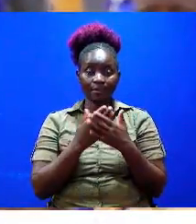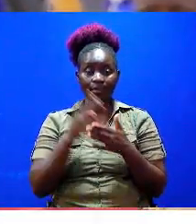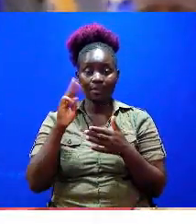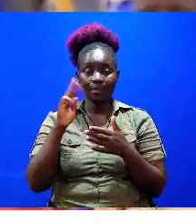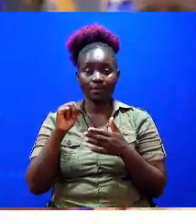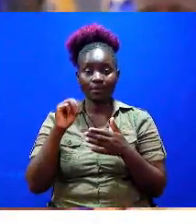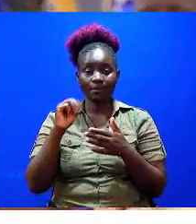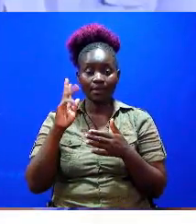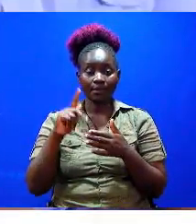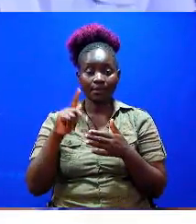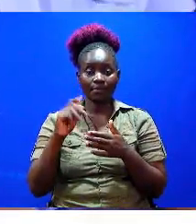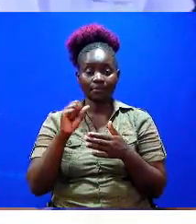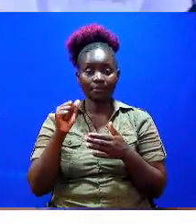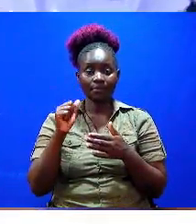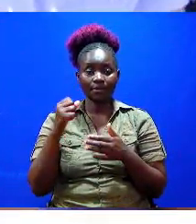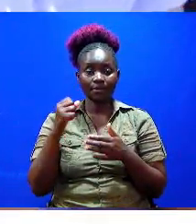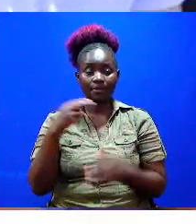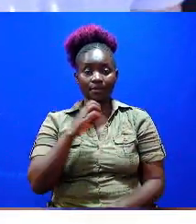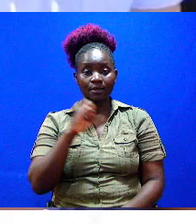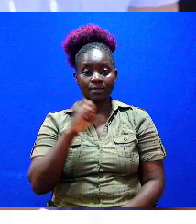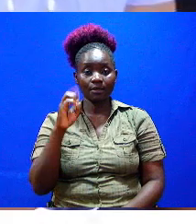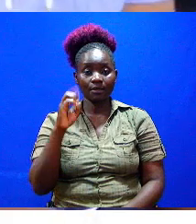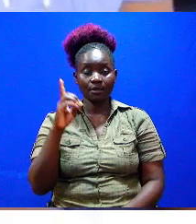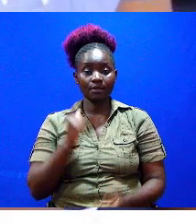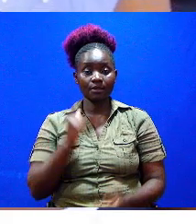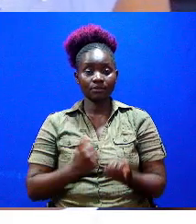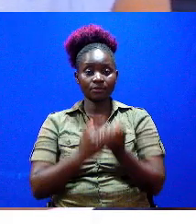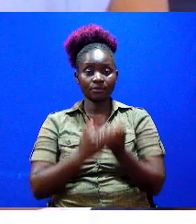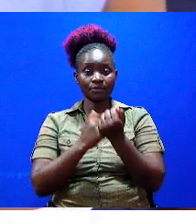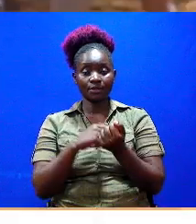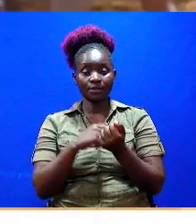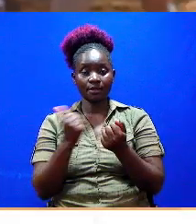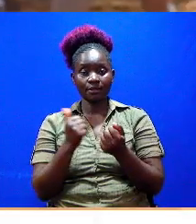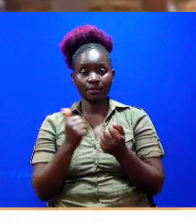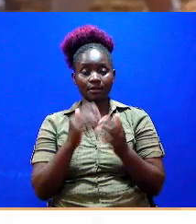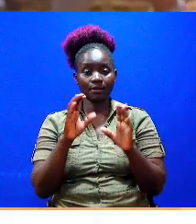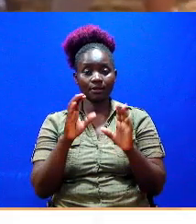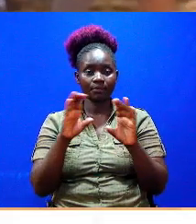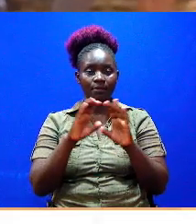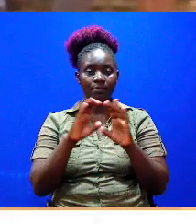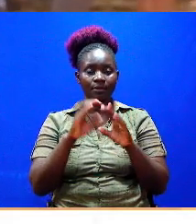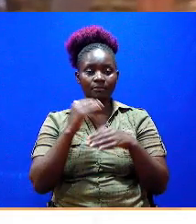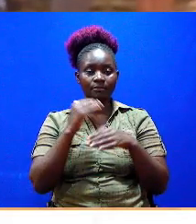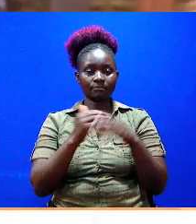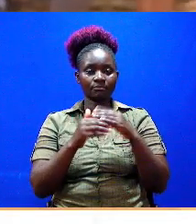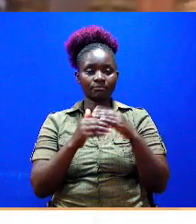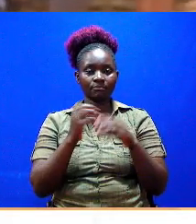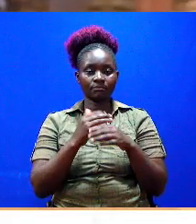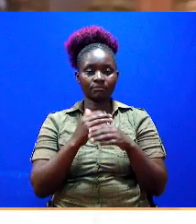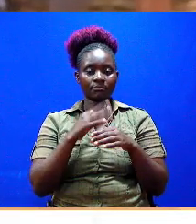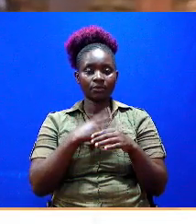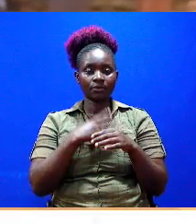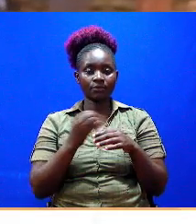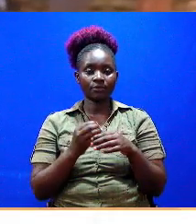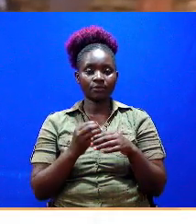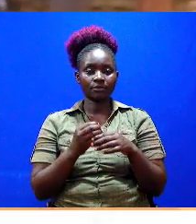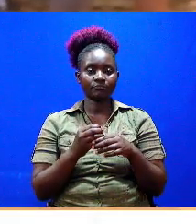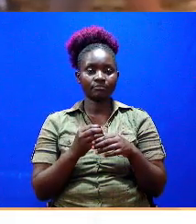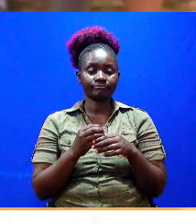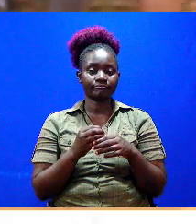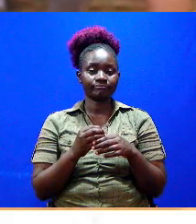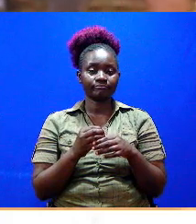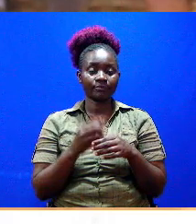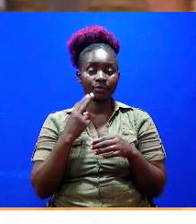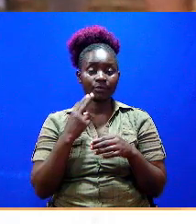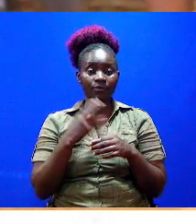Janda, ngambu ya aso kubasira, asensemo ya magacho. And we want to say that as much as we have gotten the two, we won't